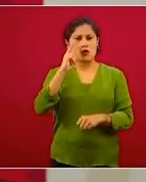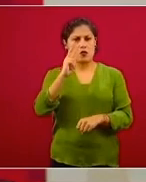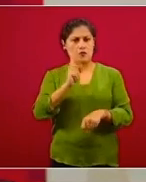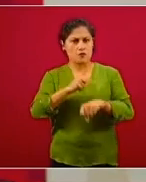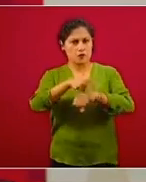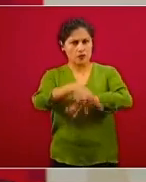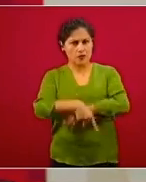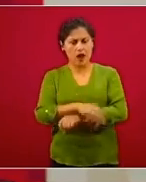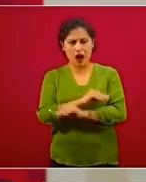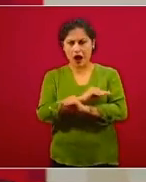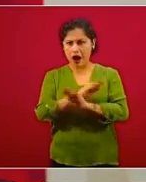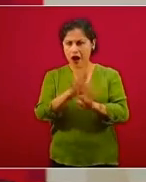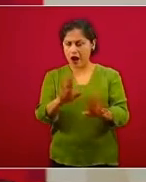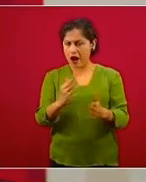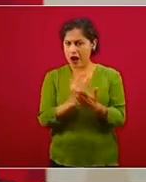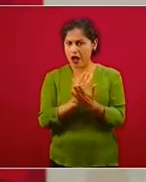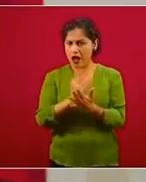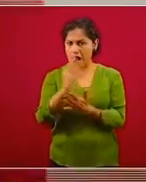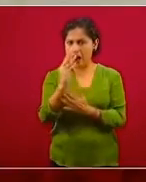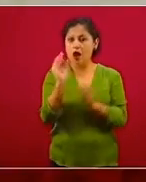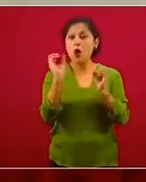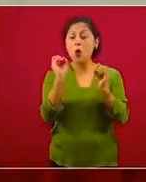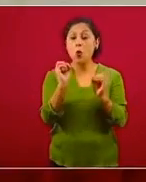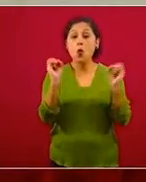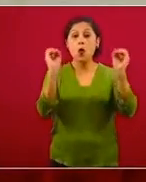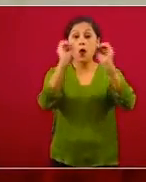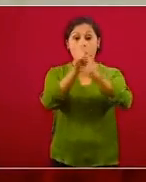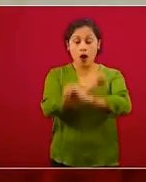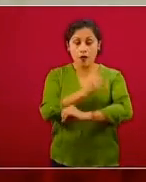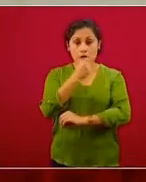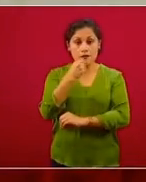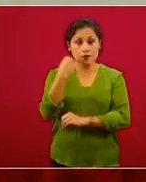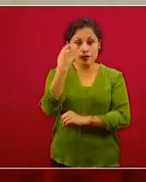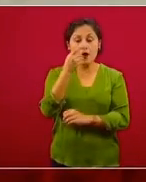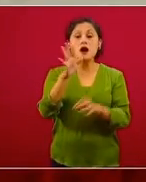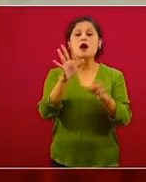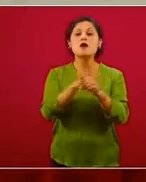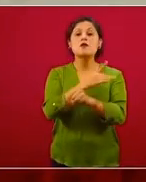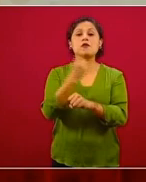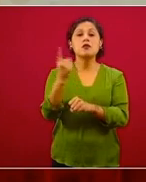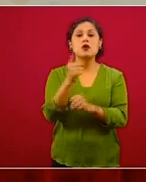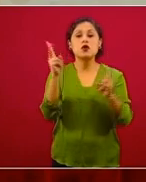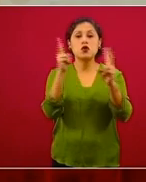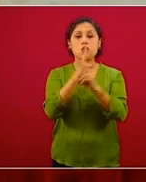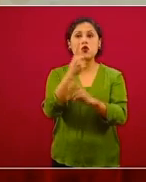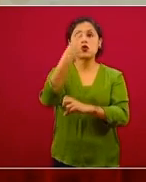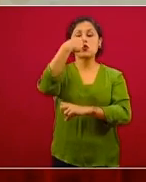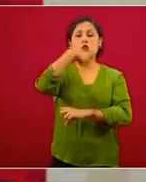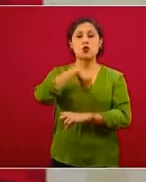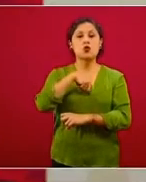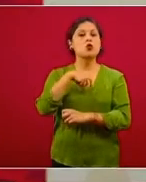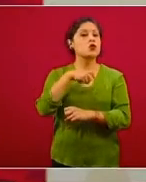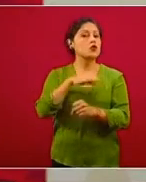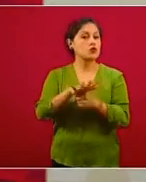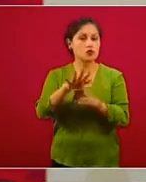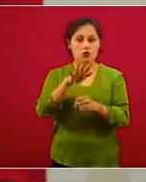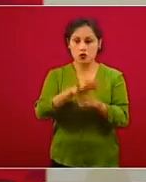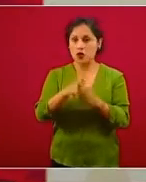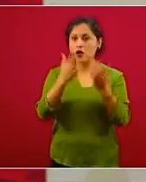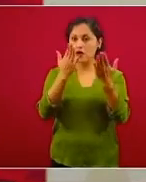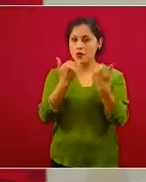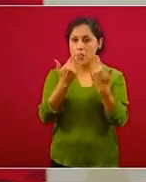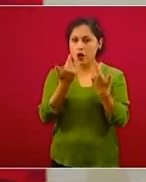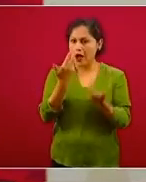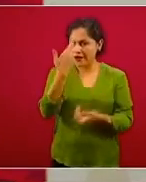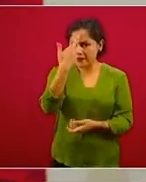dark. This is because they aren't getting enough oxygen. What might the reason be?